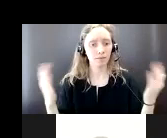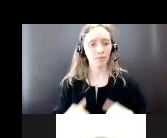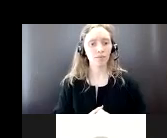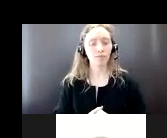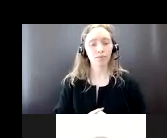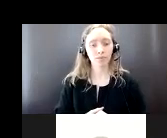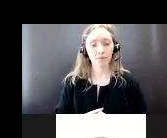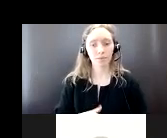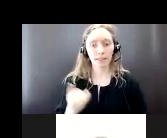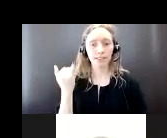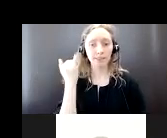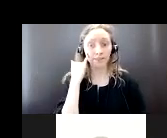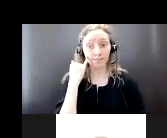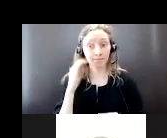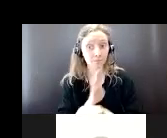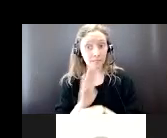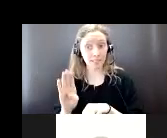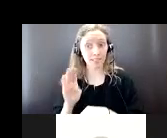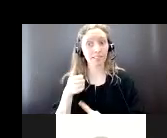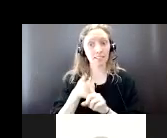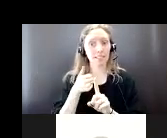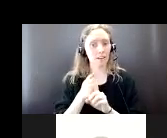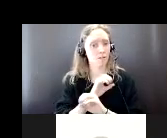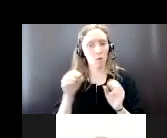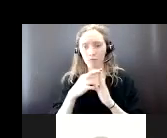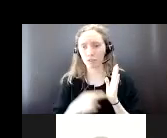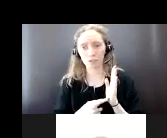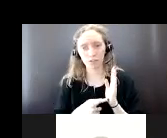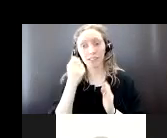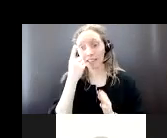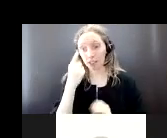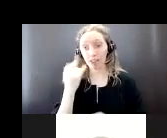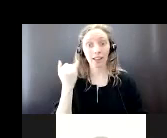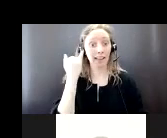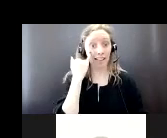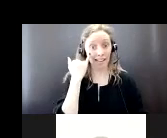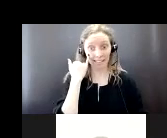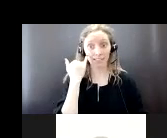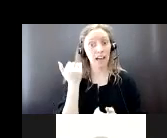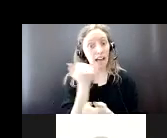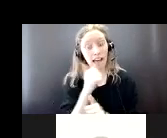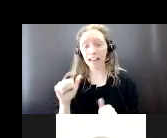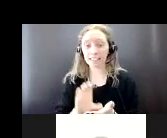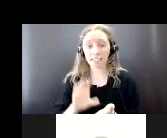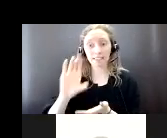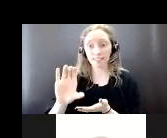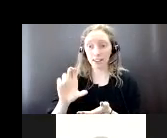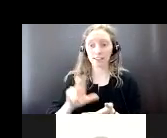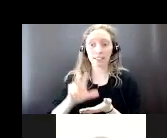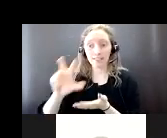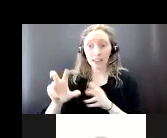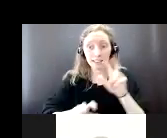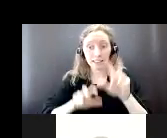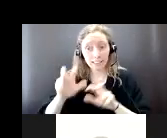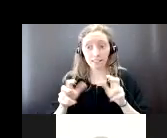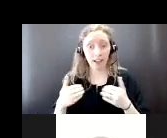to provide investment advice, sell you investments, must be registered with the Securities Commission. So if it's related to investing, you want to make